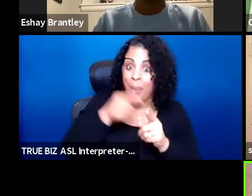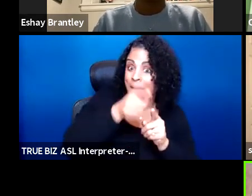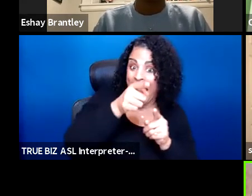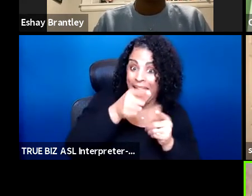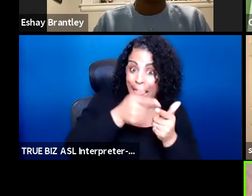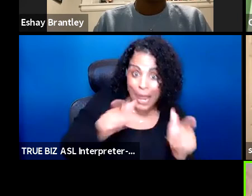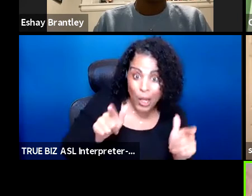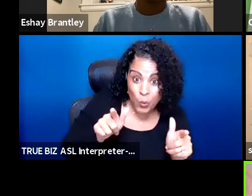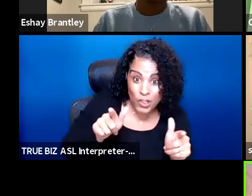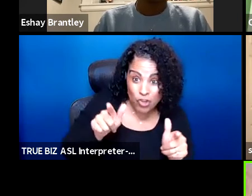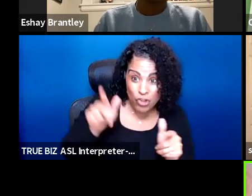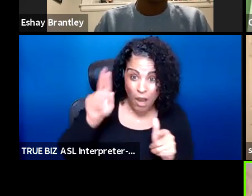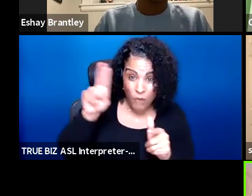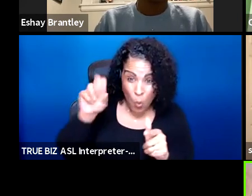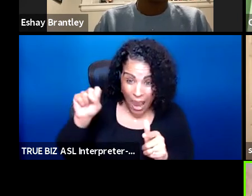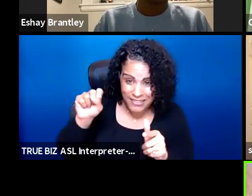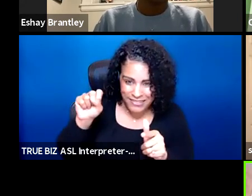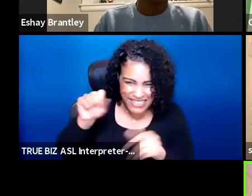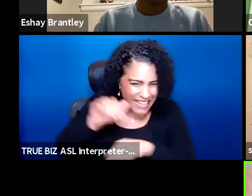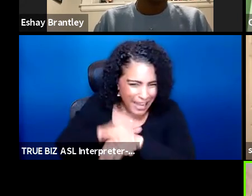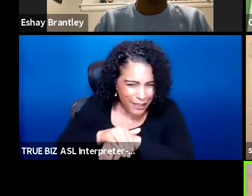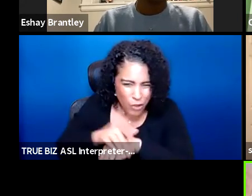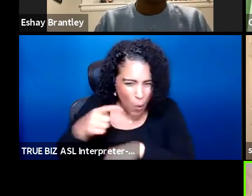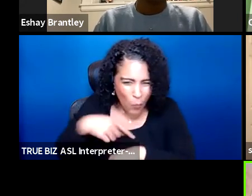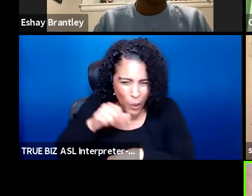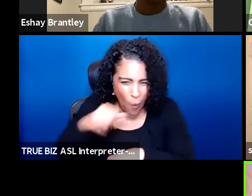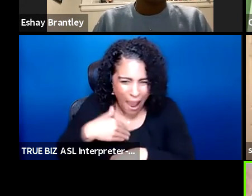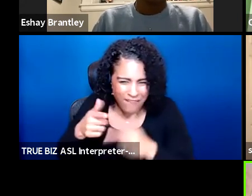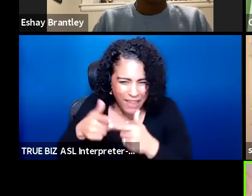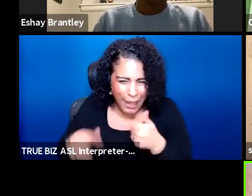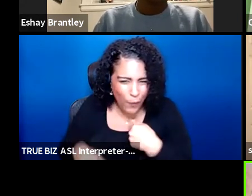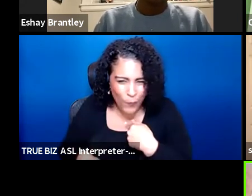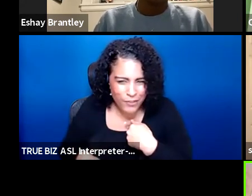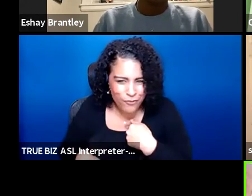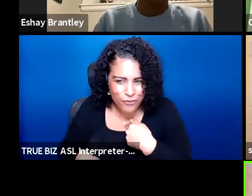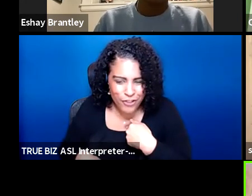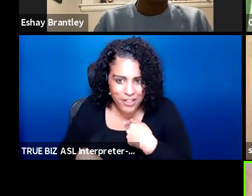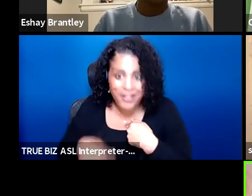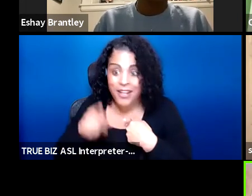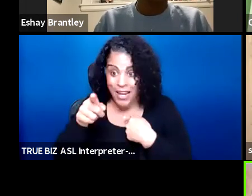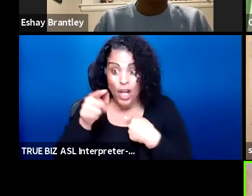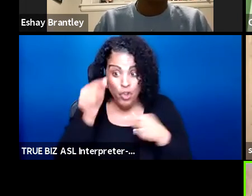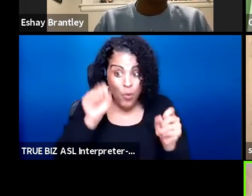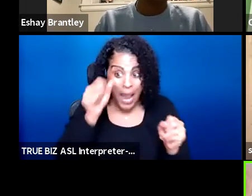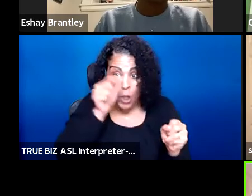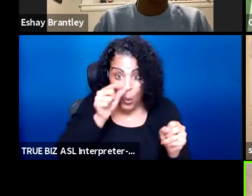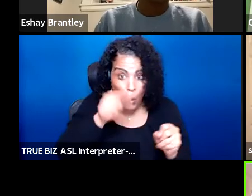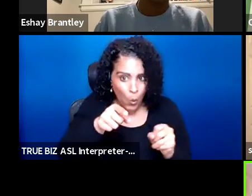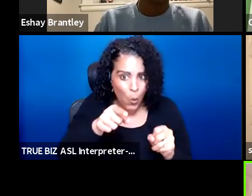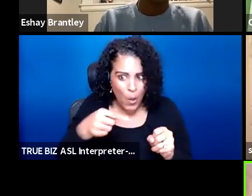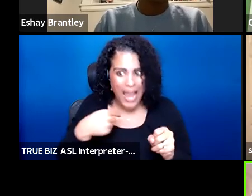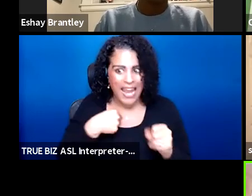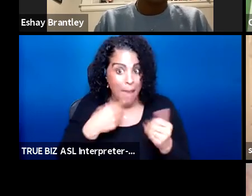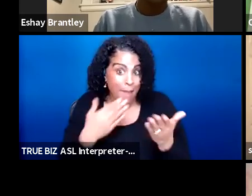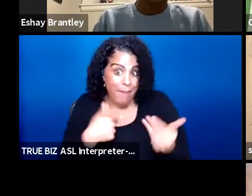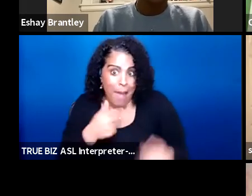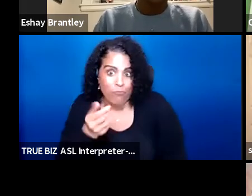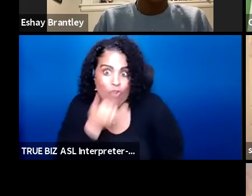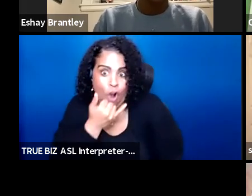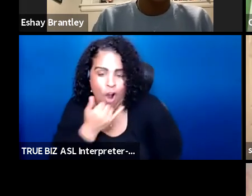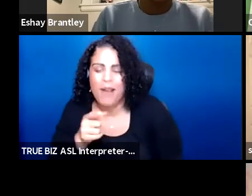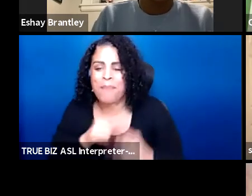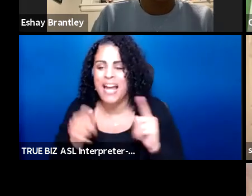it's just fact. You can Google it and like, I won't be wrong. And it'll be embarrassing for whoever tried to argue with me. And it's just like, if